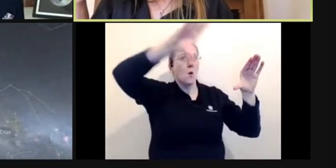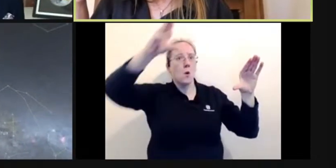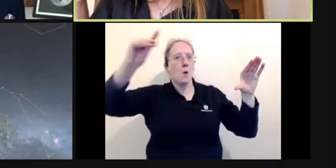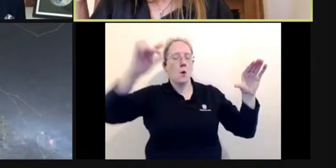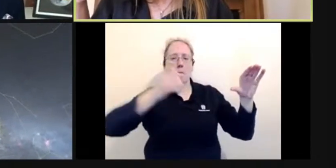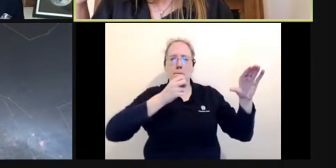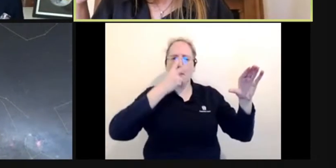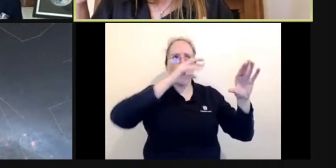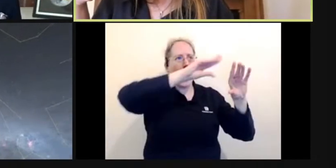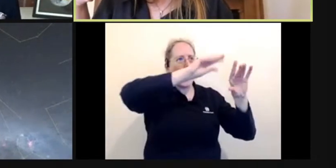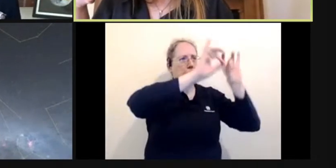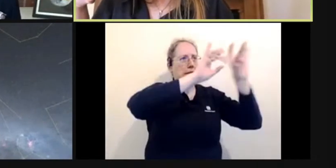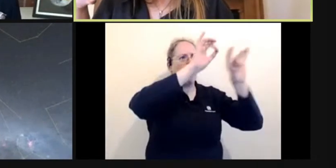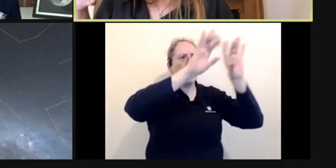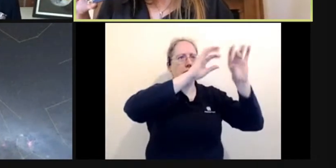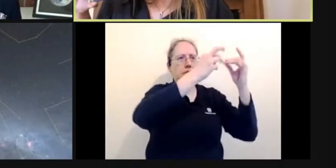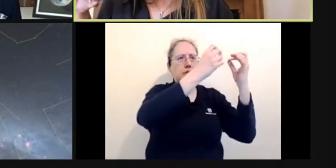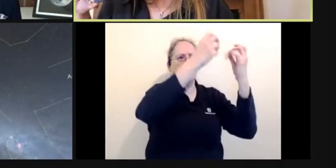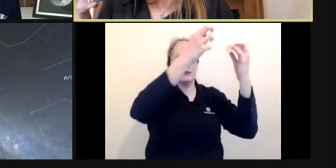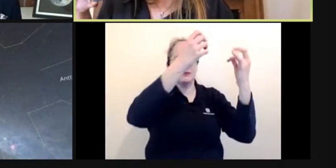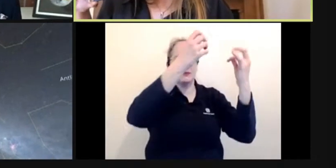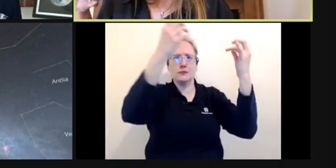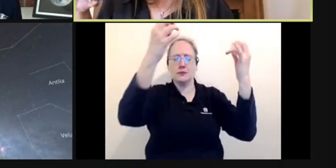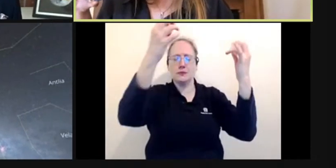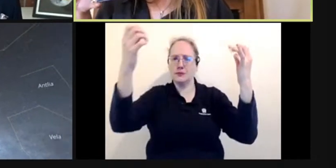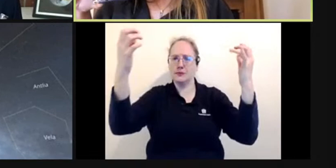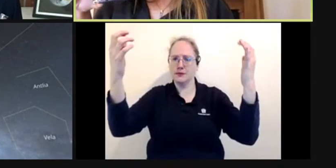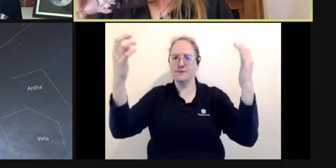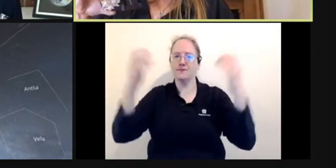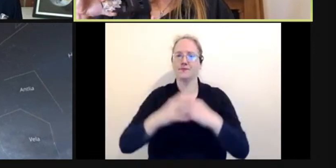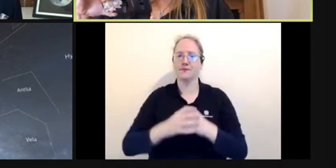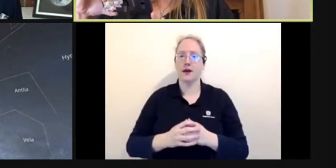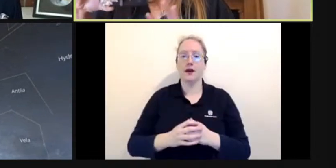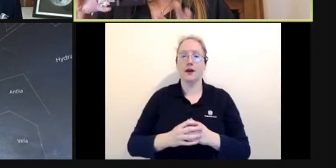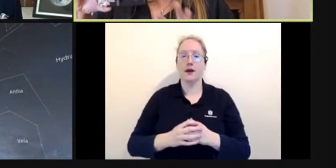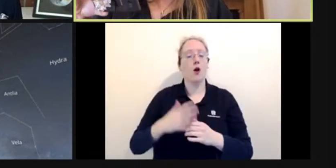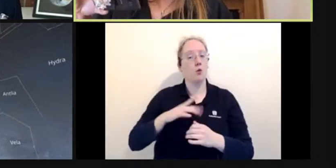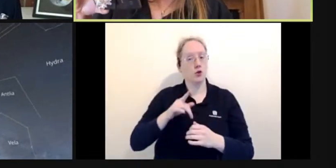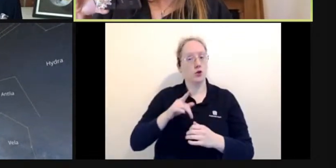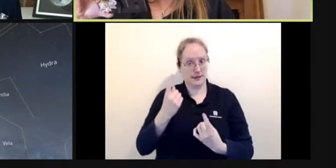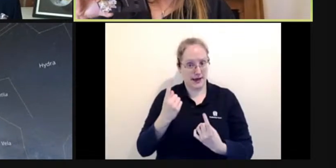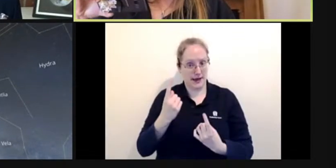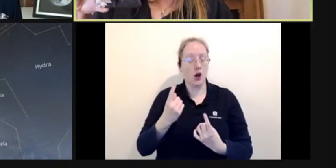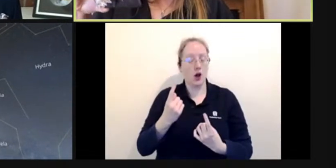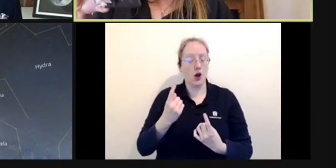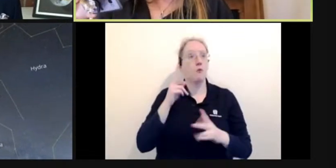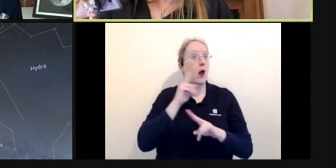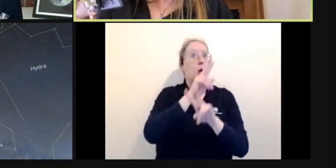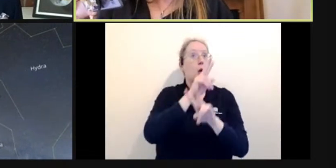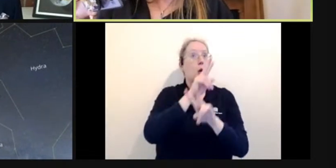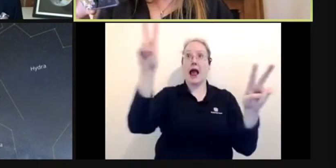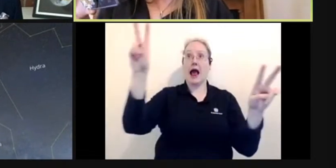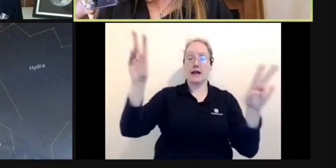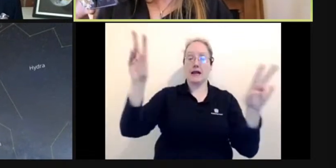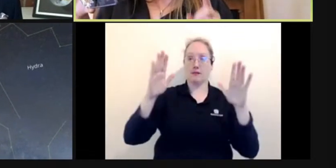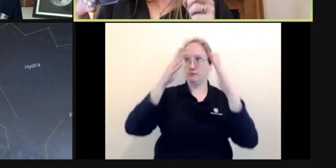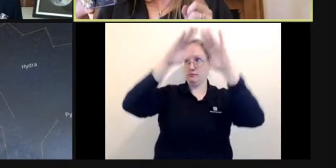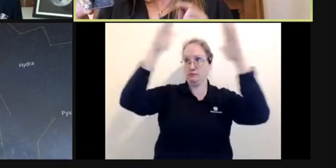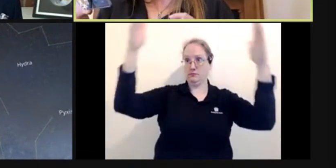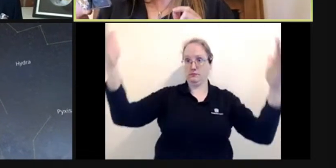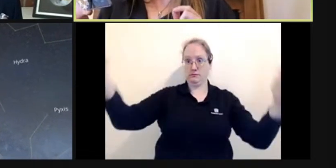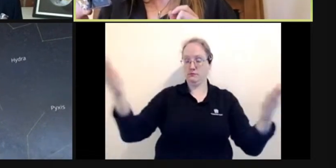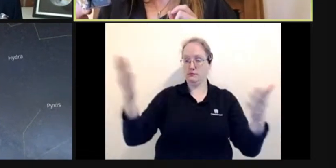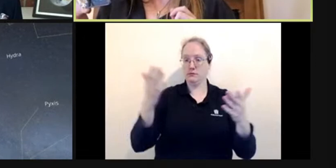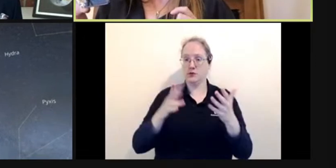you to appreciate that when we look out and study the universe, we use light, and we use all different kinds of light. And